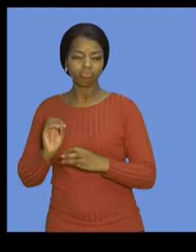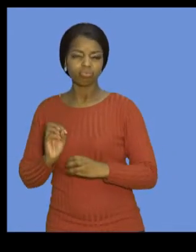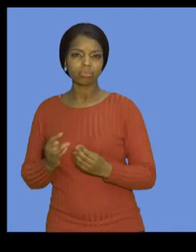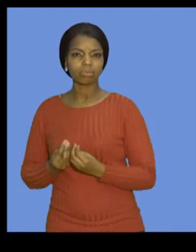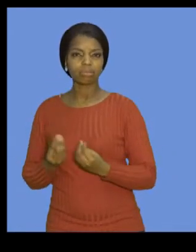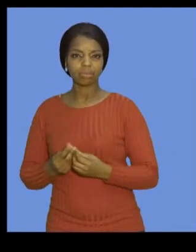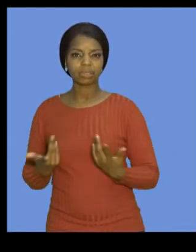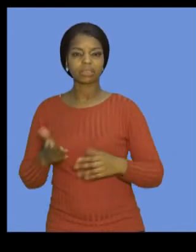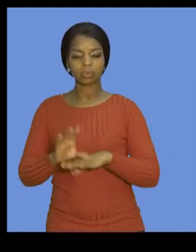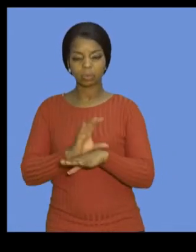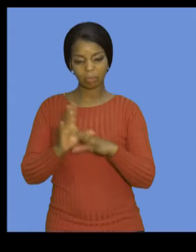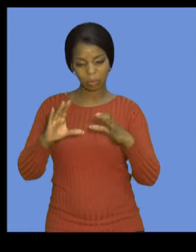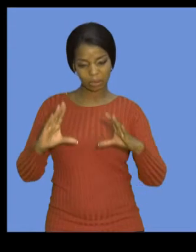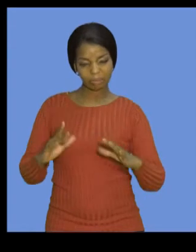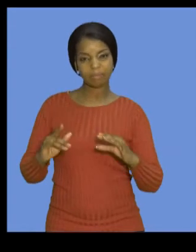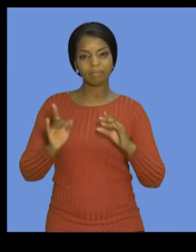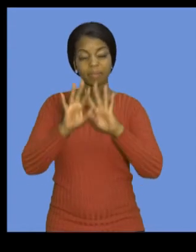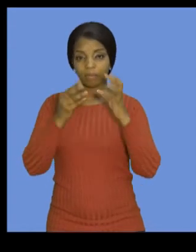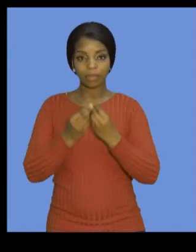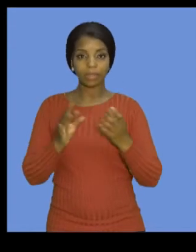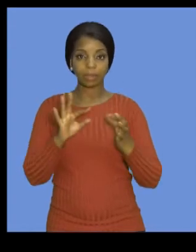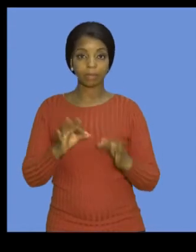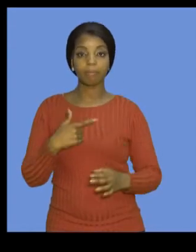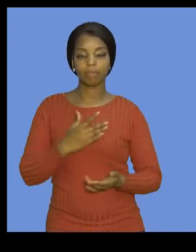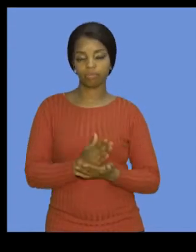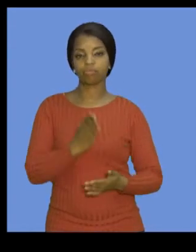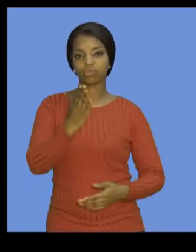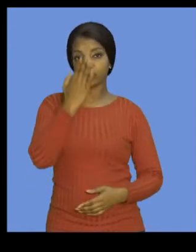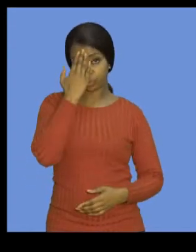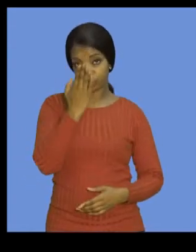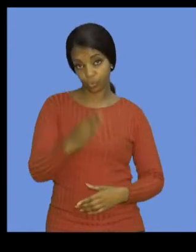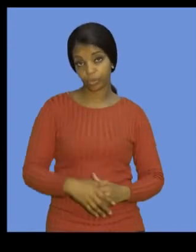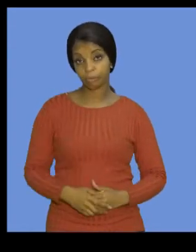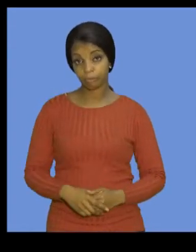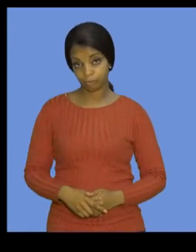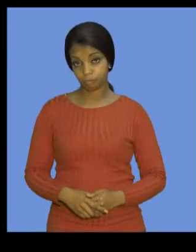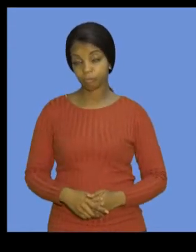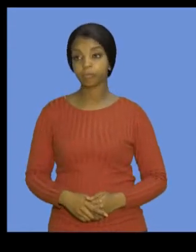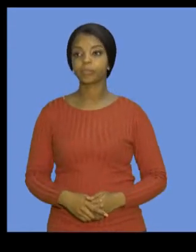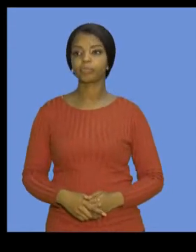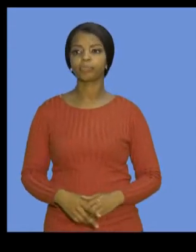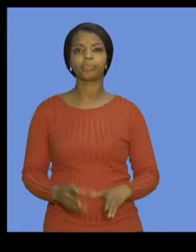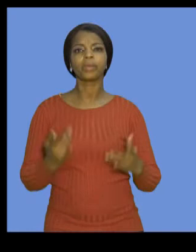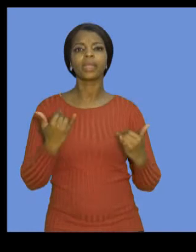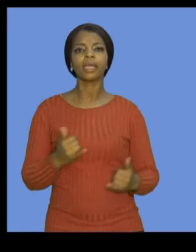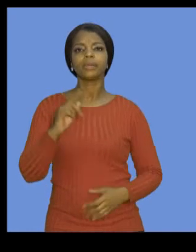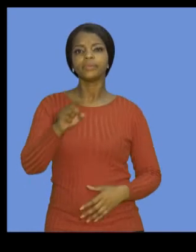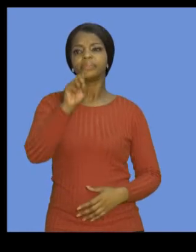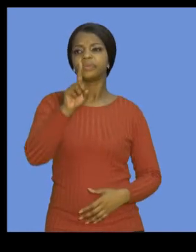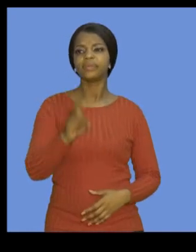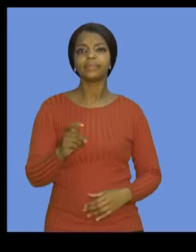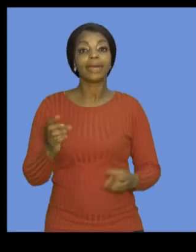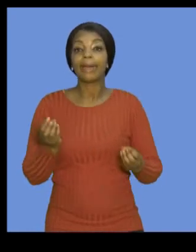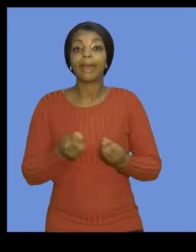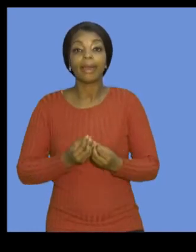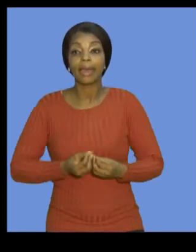those concepts of computers and all that I'm sure that you're familiar with. Now, the question will be, how much must